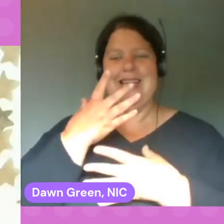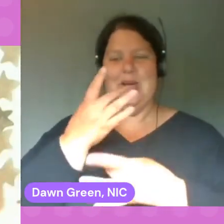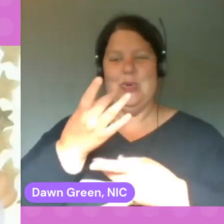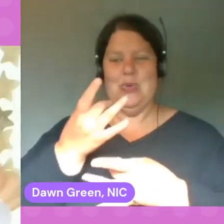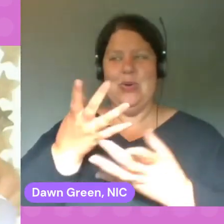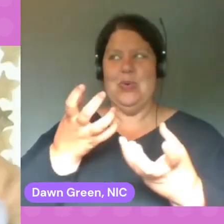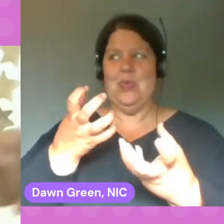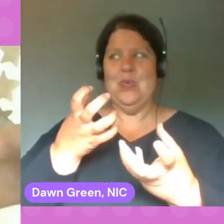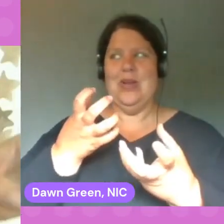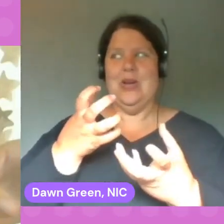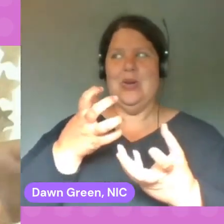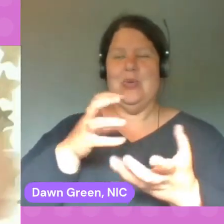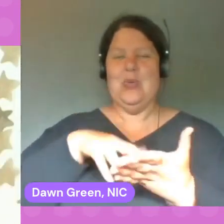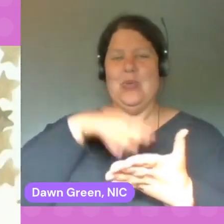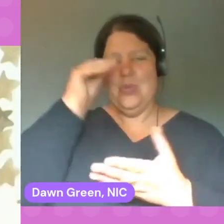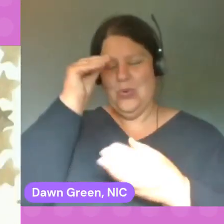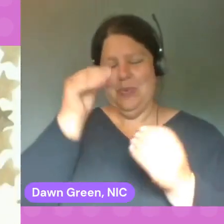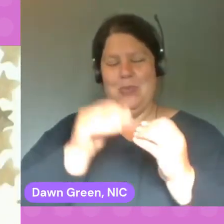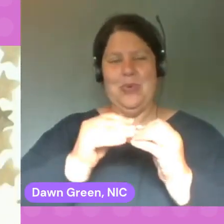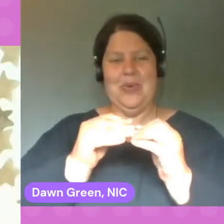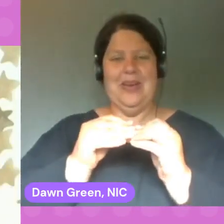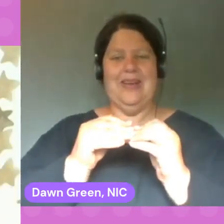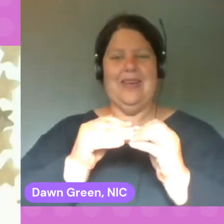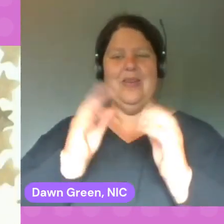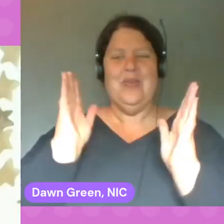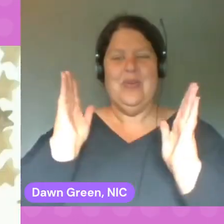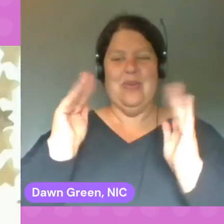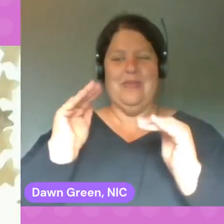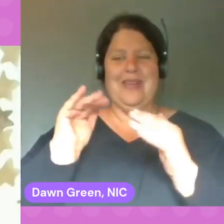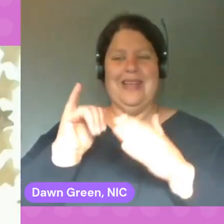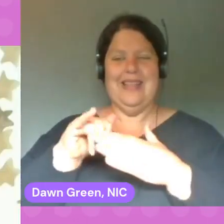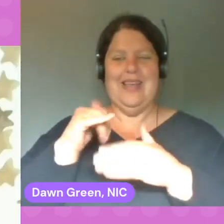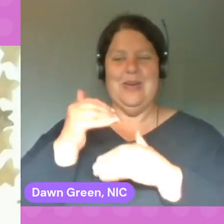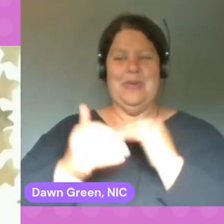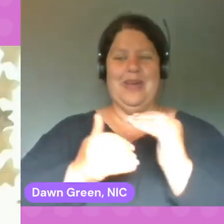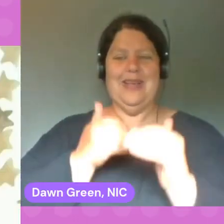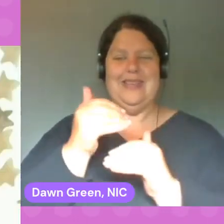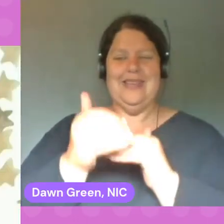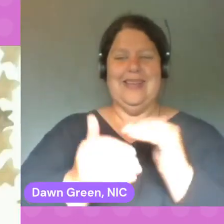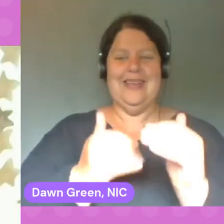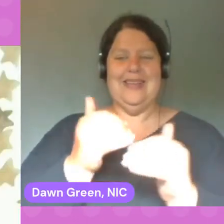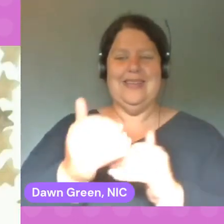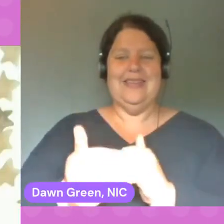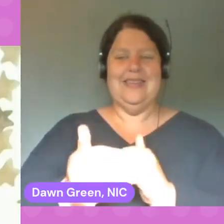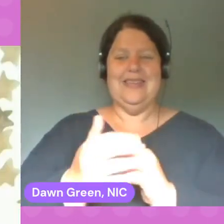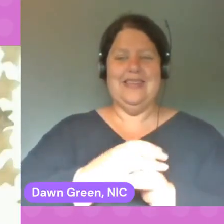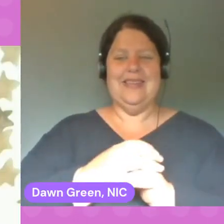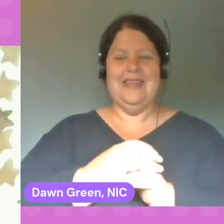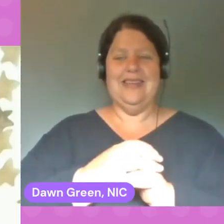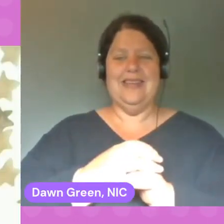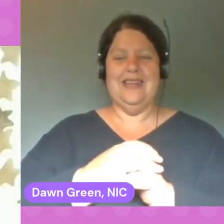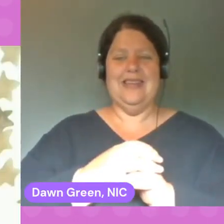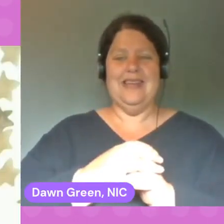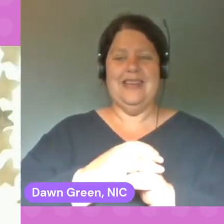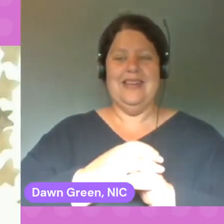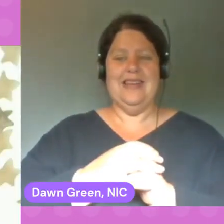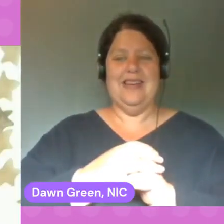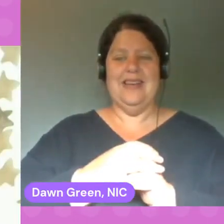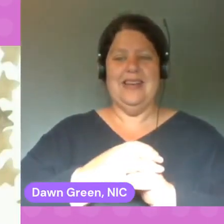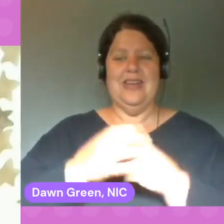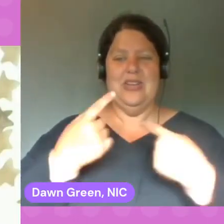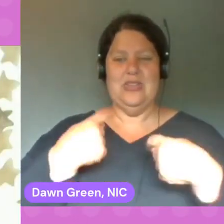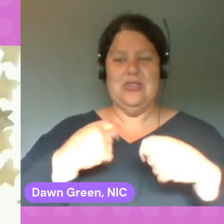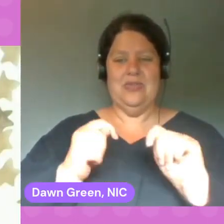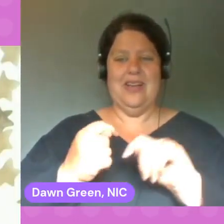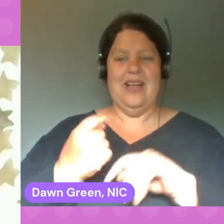know more. And hopefully that kind of process of trying something,